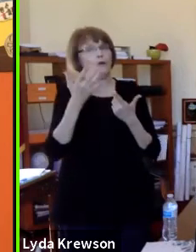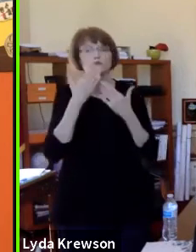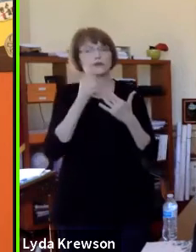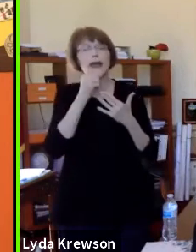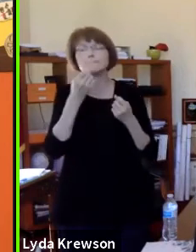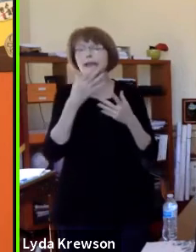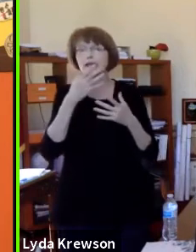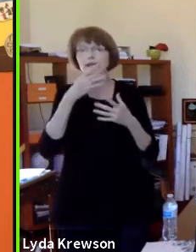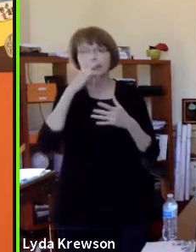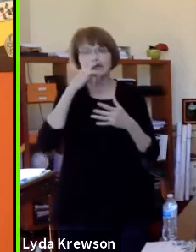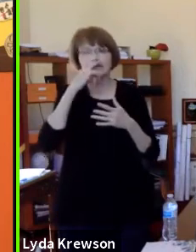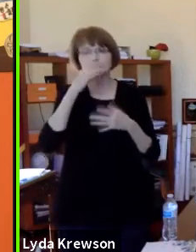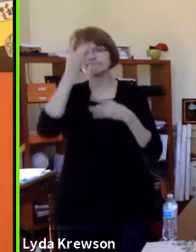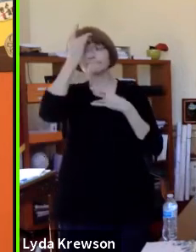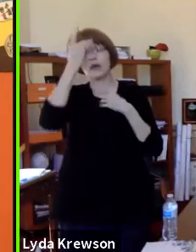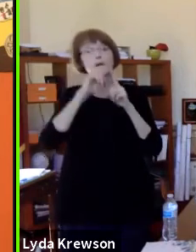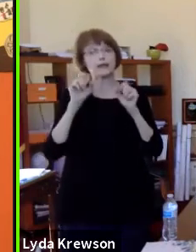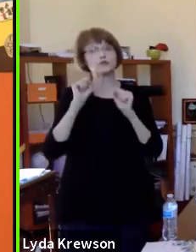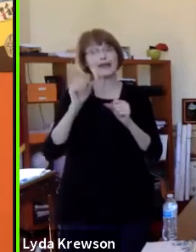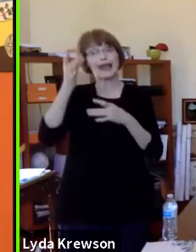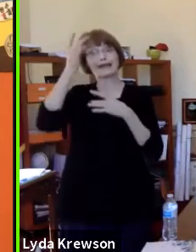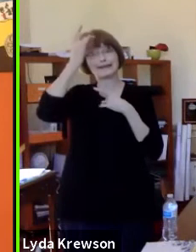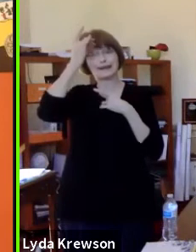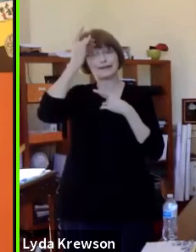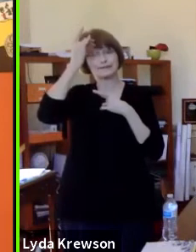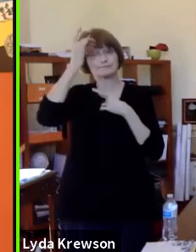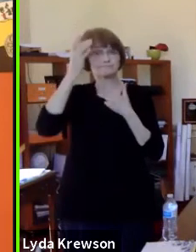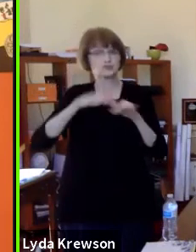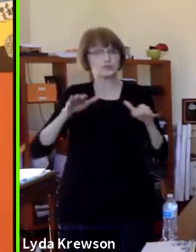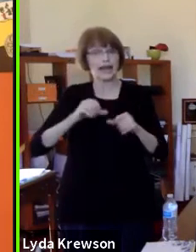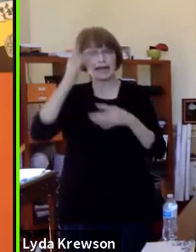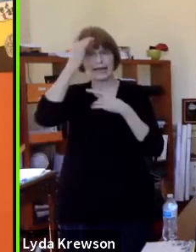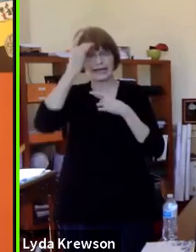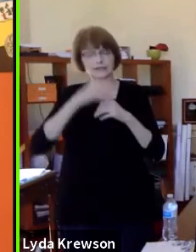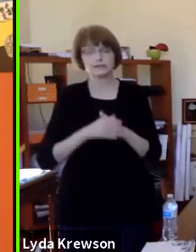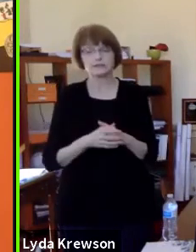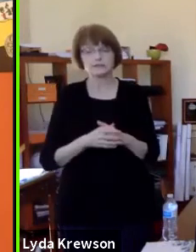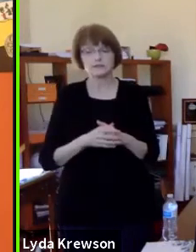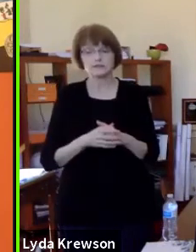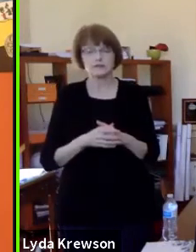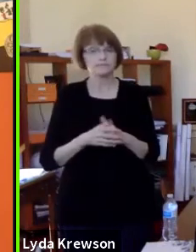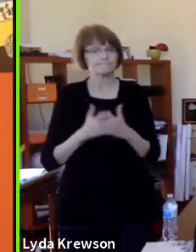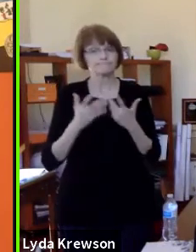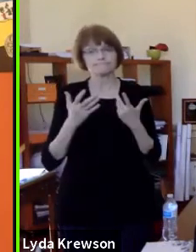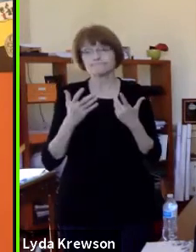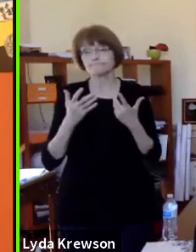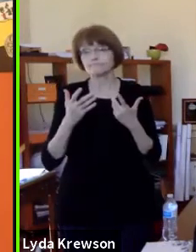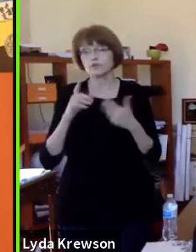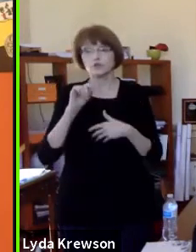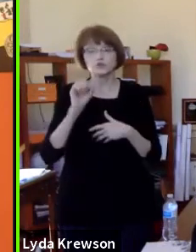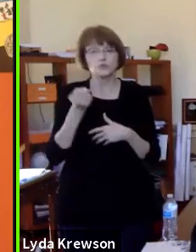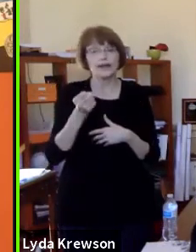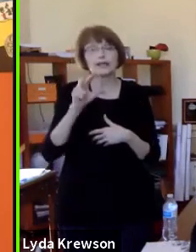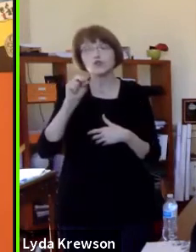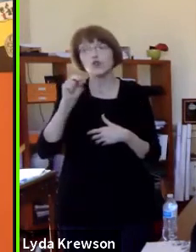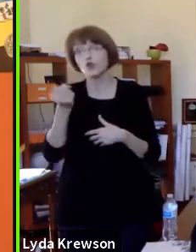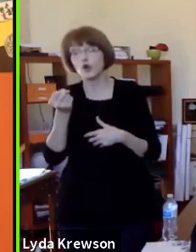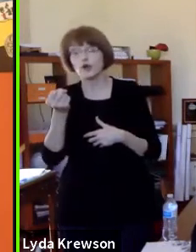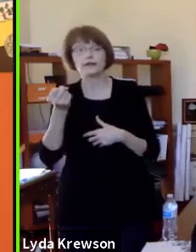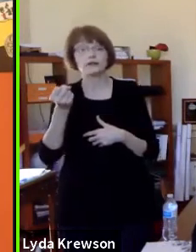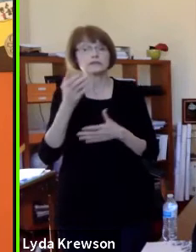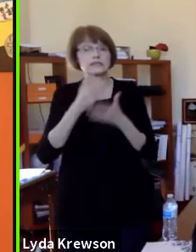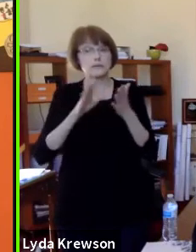many, but you certainly can get it as a child. And you can get it if you're in your 20s or your 30s. Maybe some of